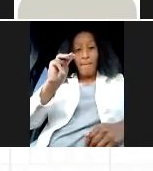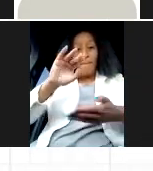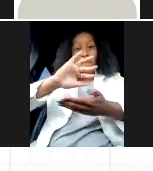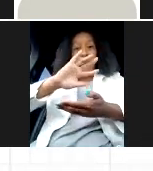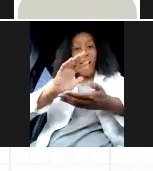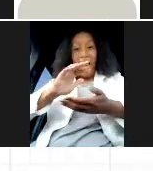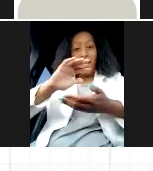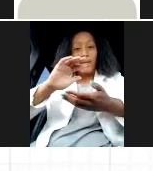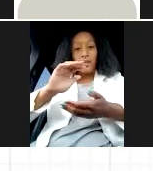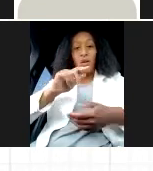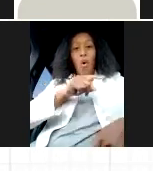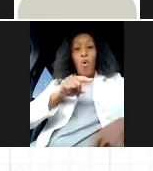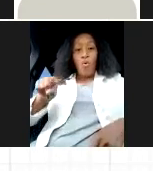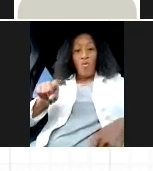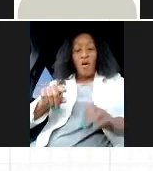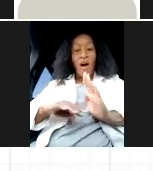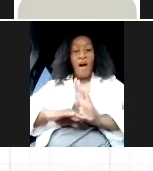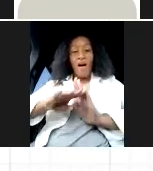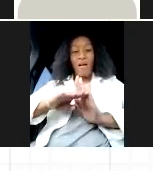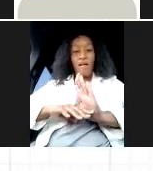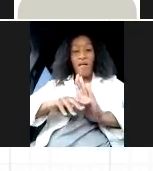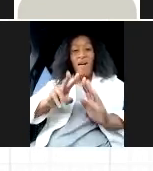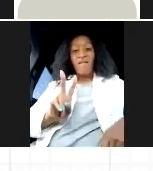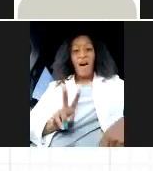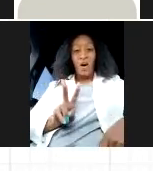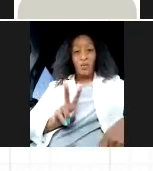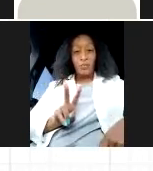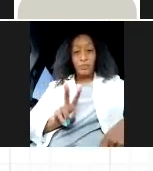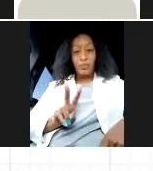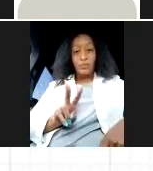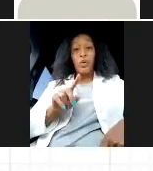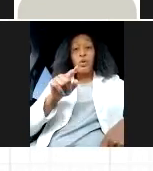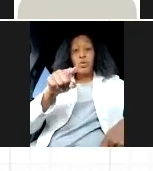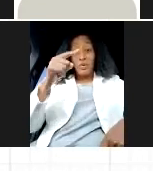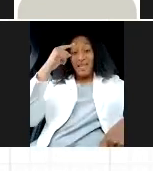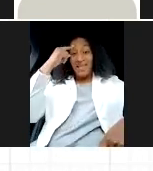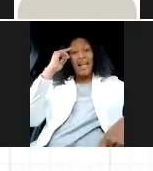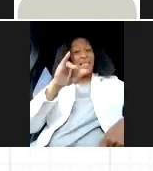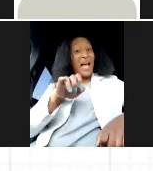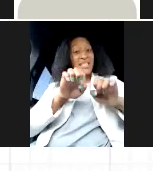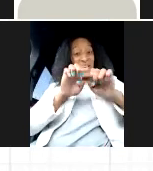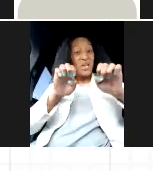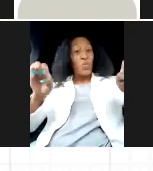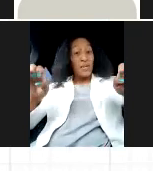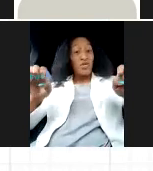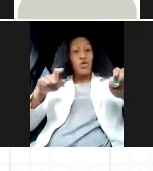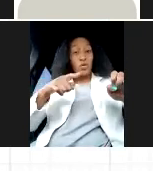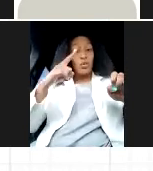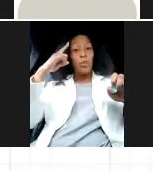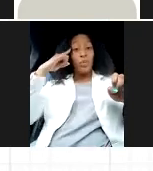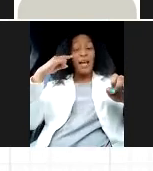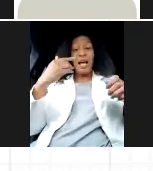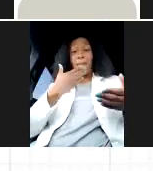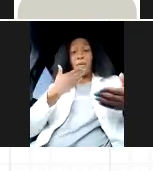over volume. And yeah, you can treat this as an equation. If you're comfortable with equations and you want to tackle